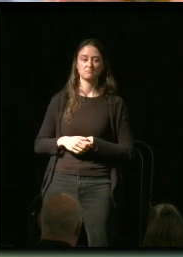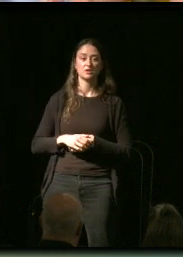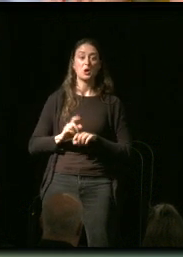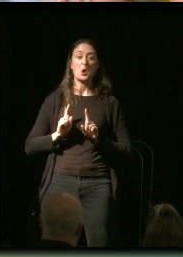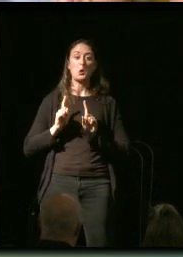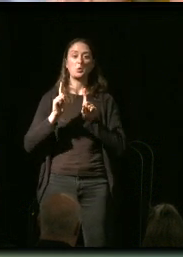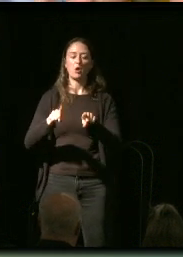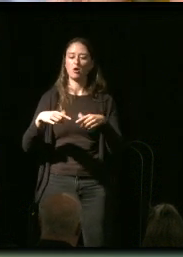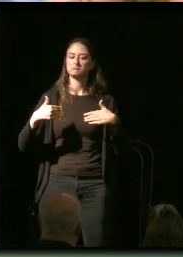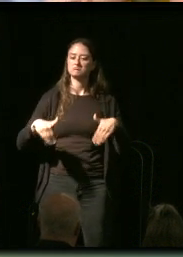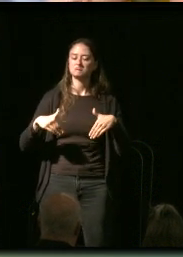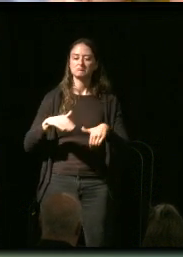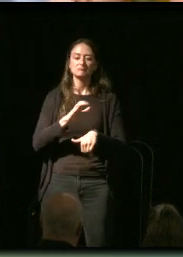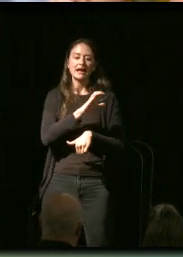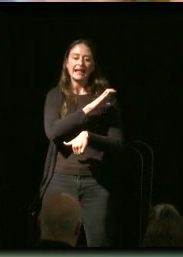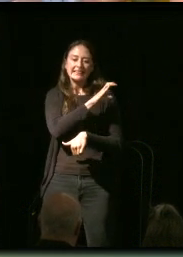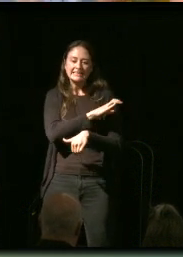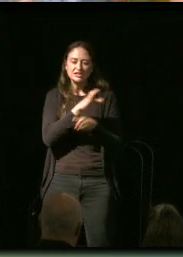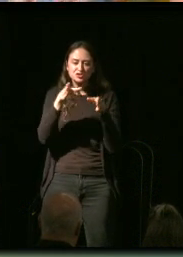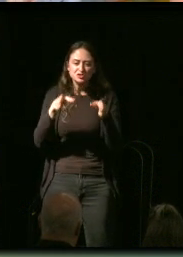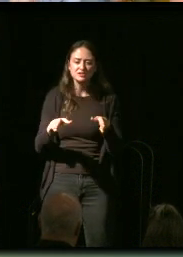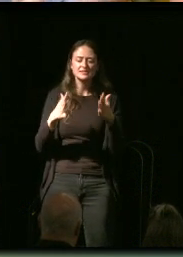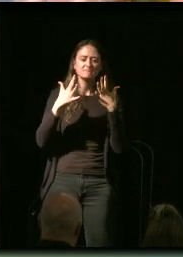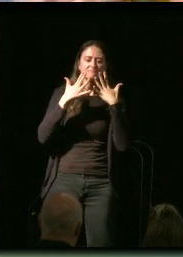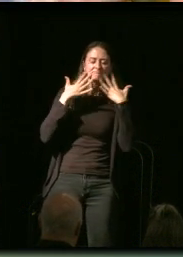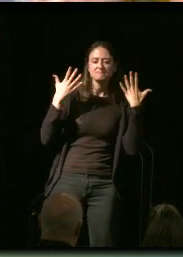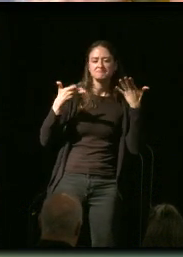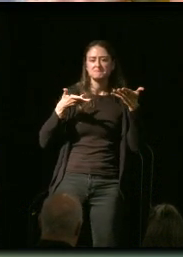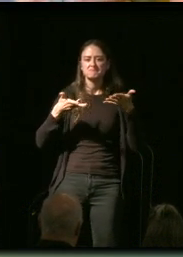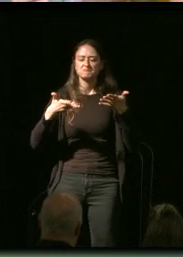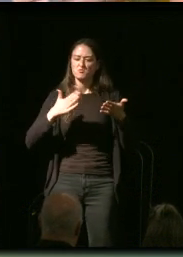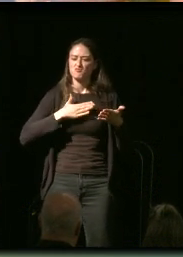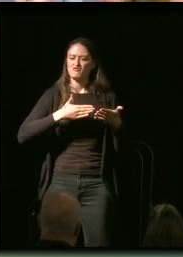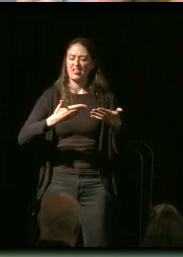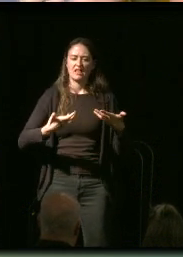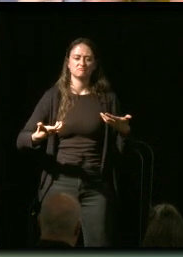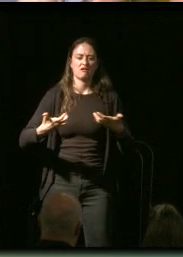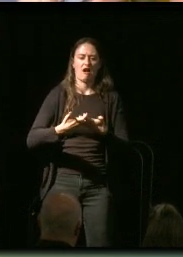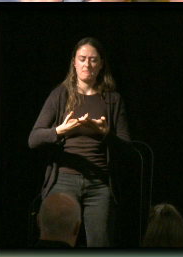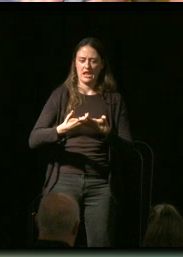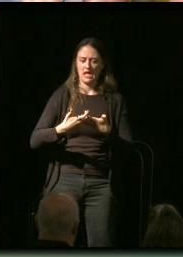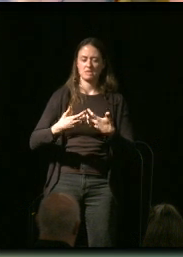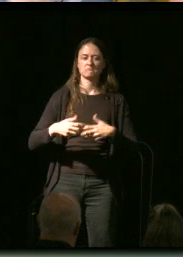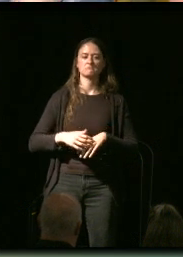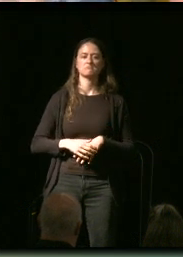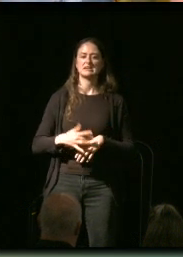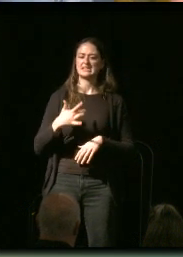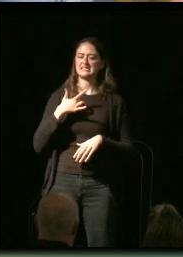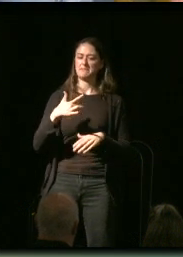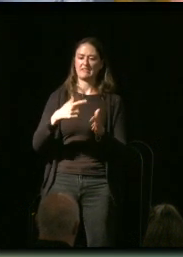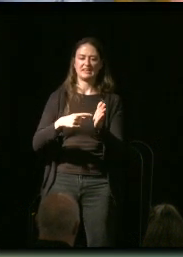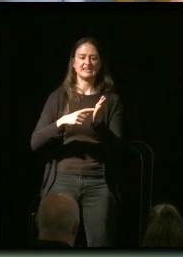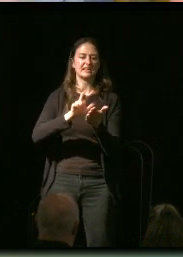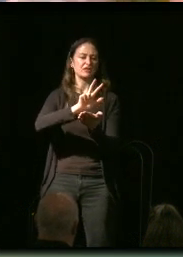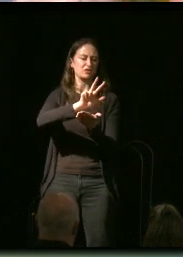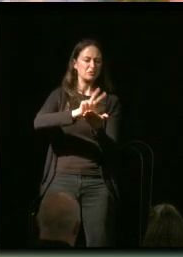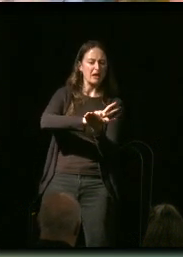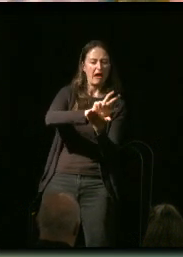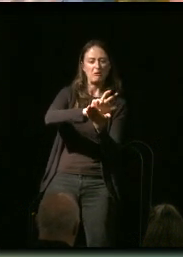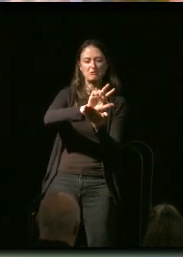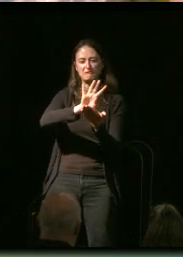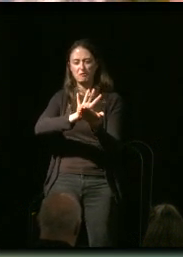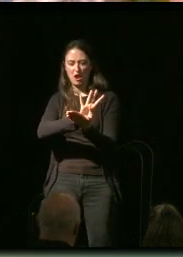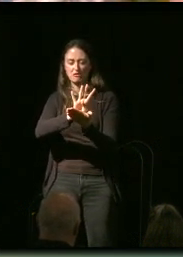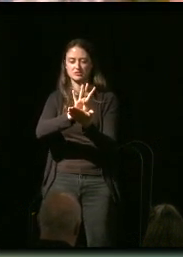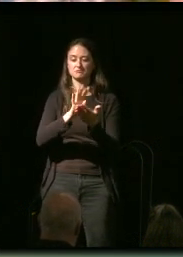very hospitable and accommodating. We're usually in and out within about 3 to 4 hours. This includes when they dilate our eyes